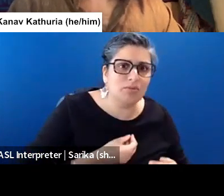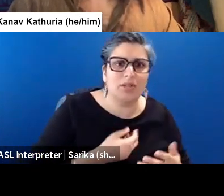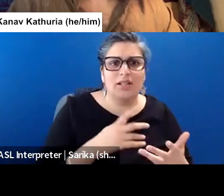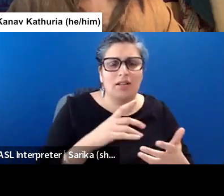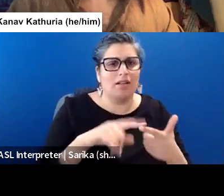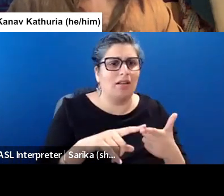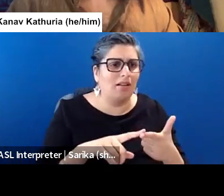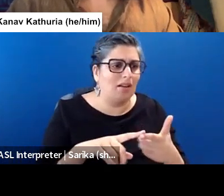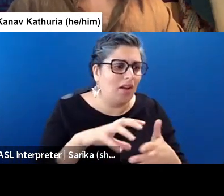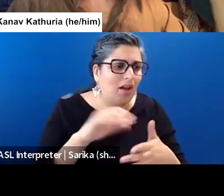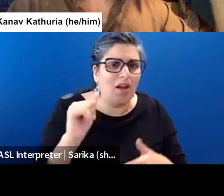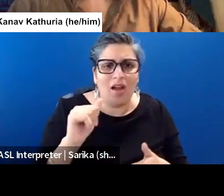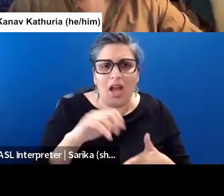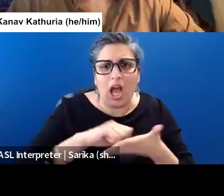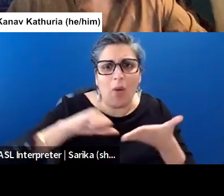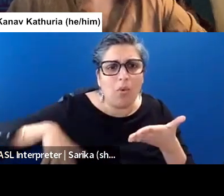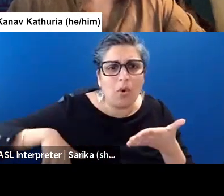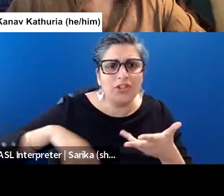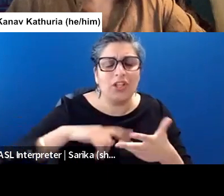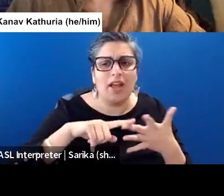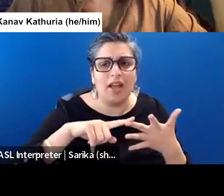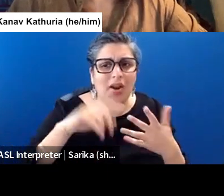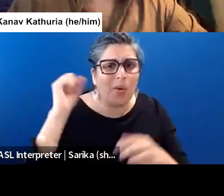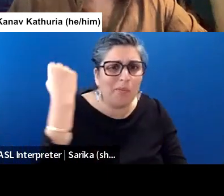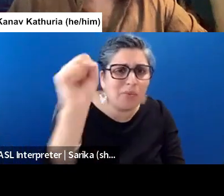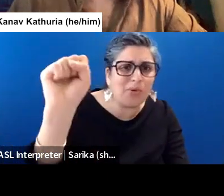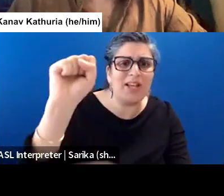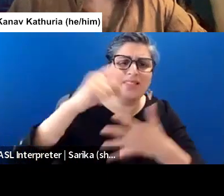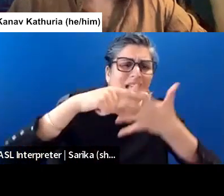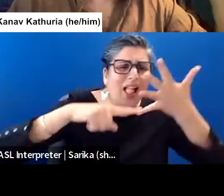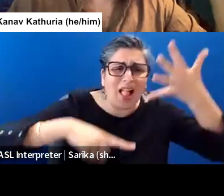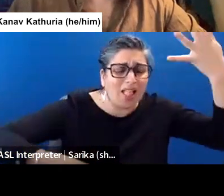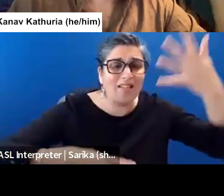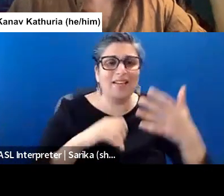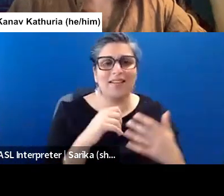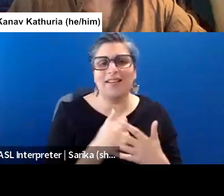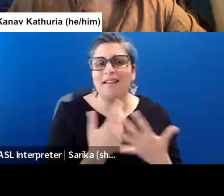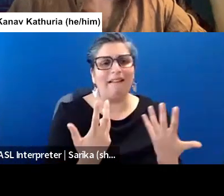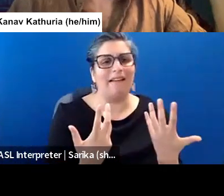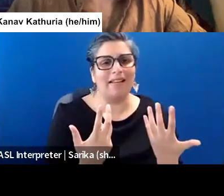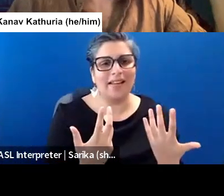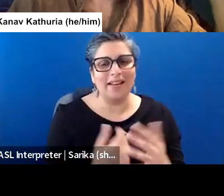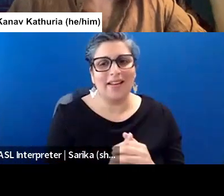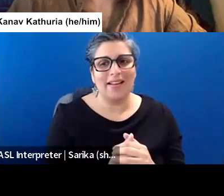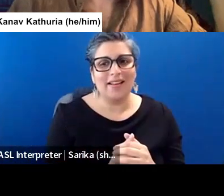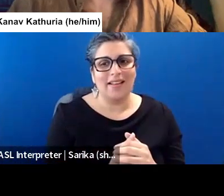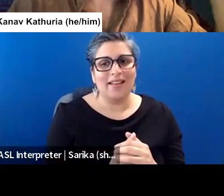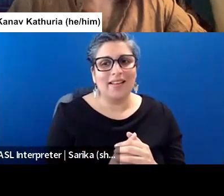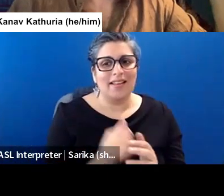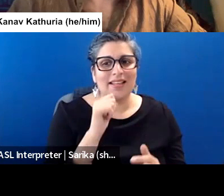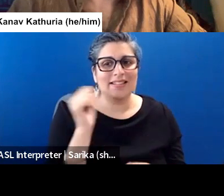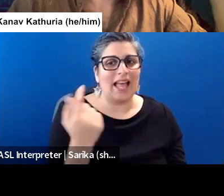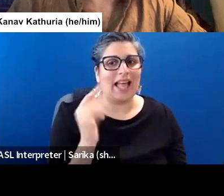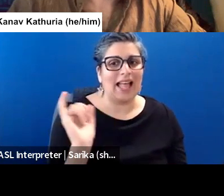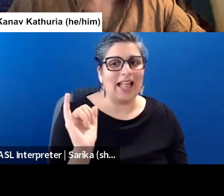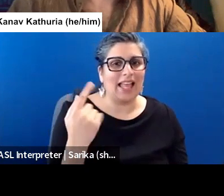of protest, I mean, further criminalization. All of these are further. Like, it's not like abortion and trans healthcare aren't